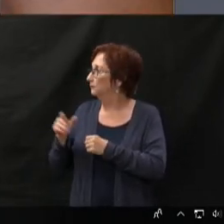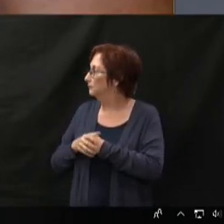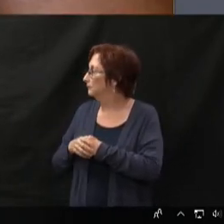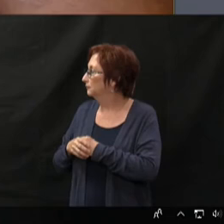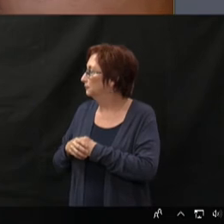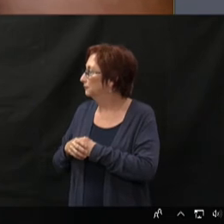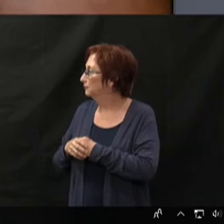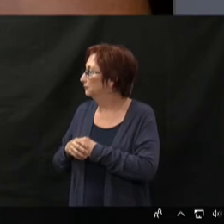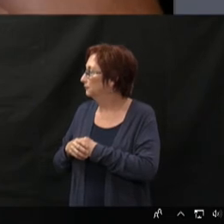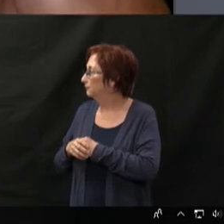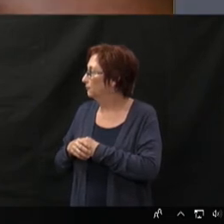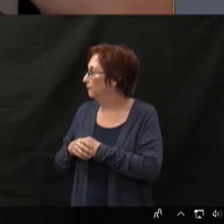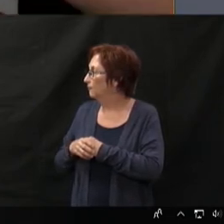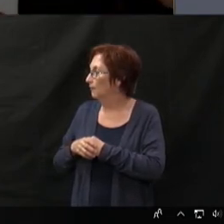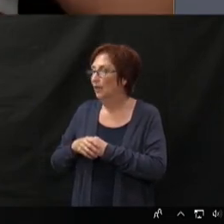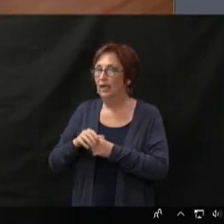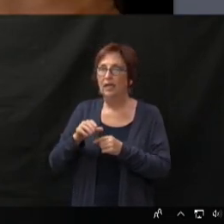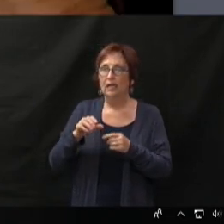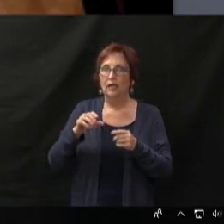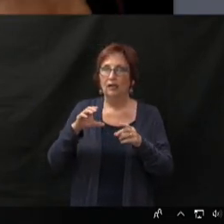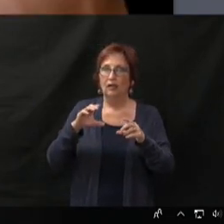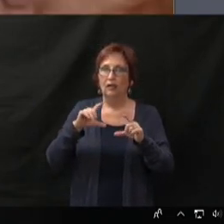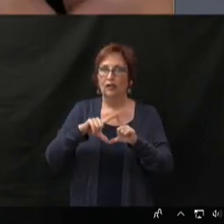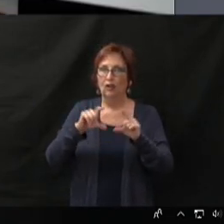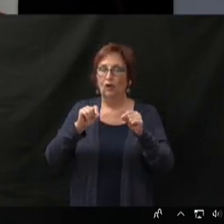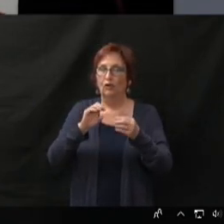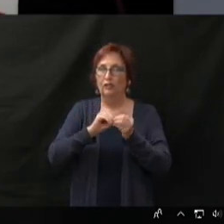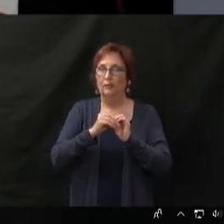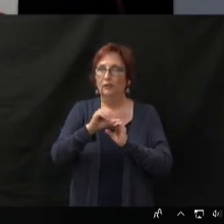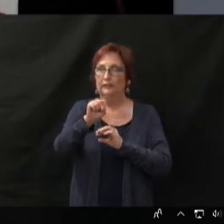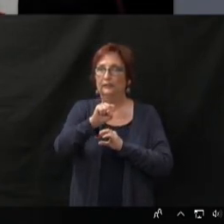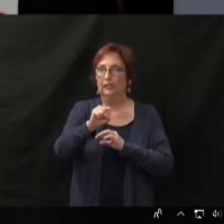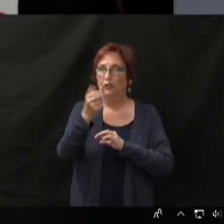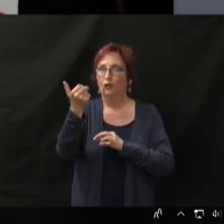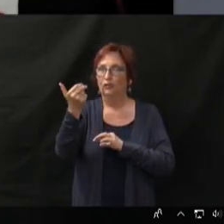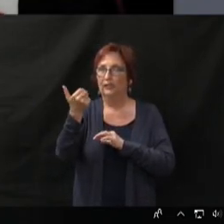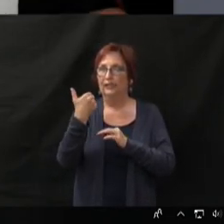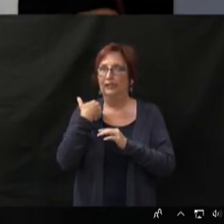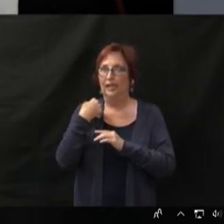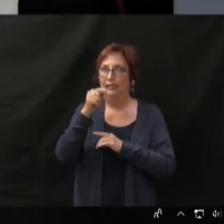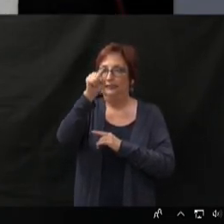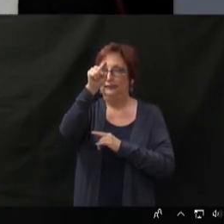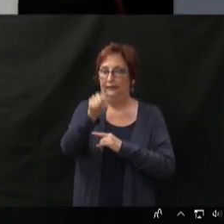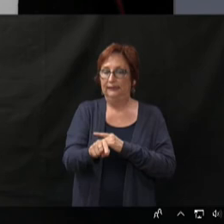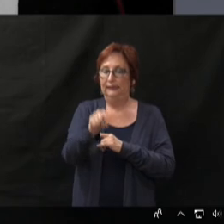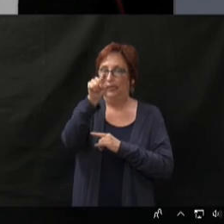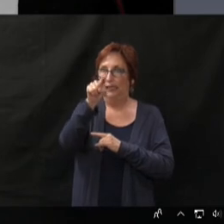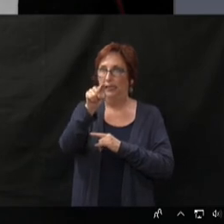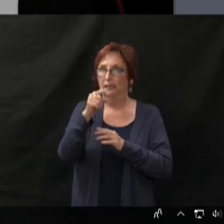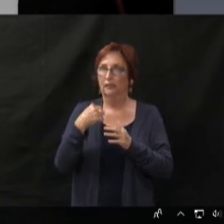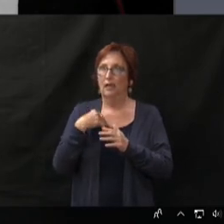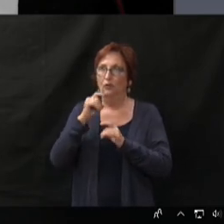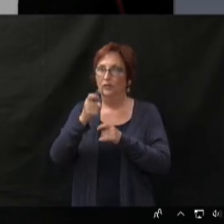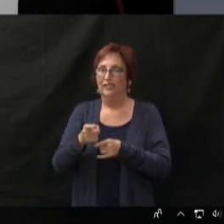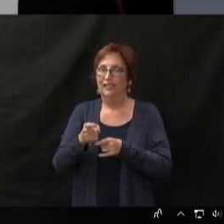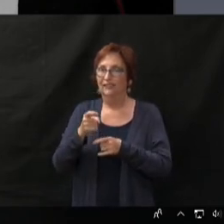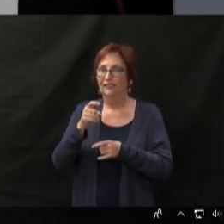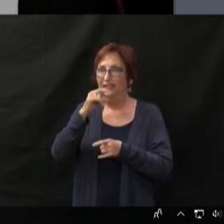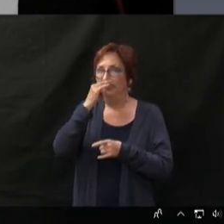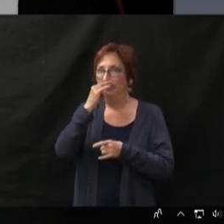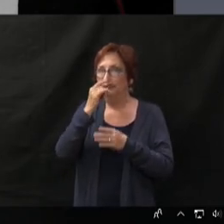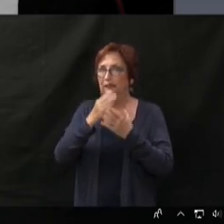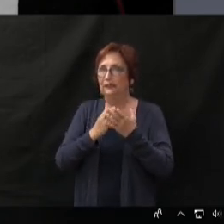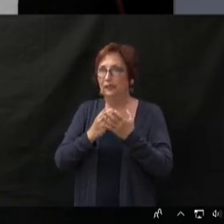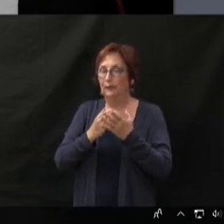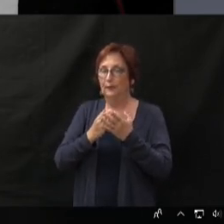It is S13 and it's got the stick vowels and I'll show you why. I would give the kids